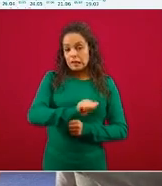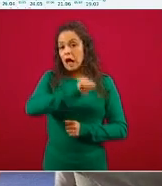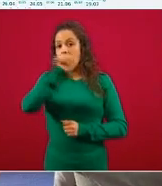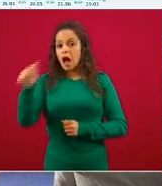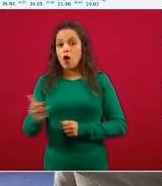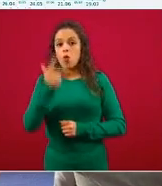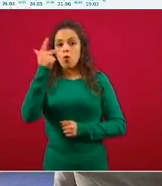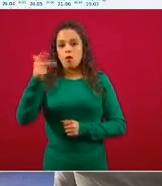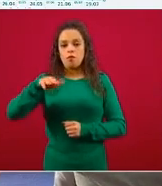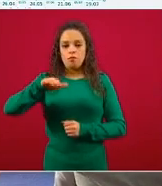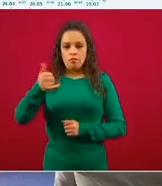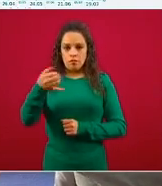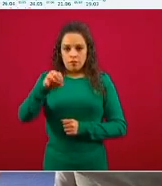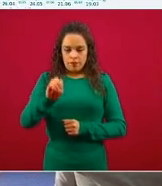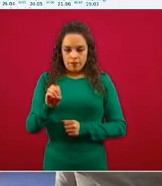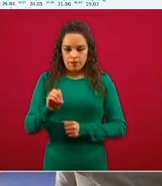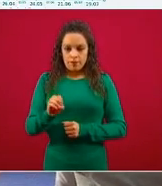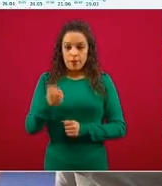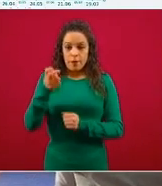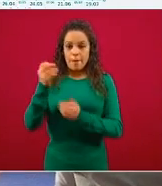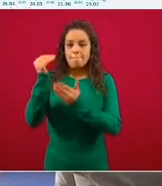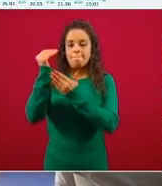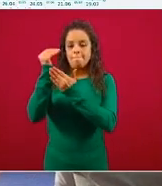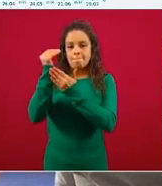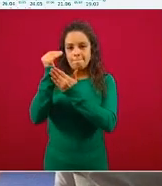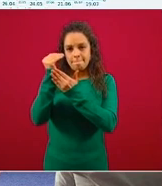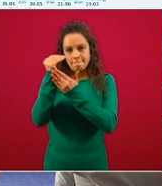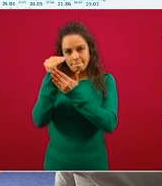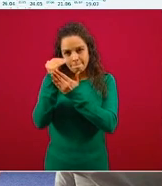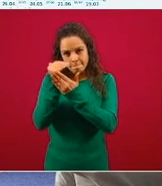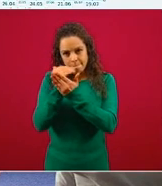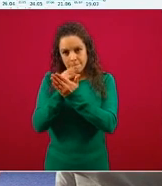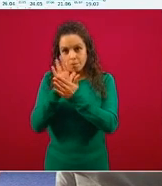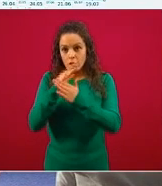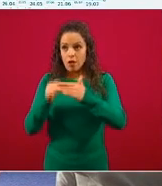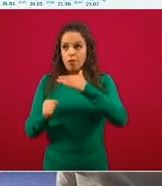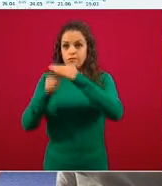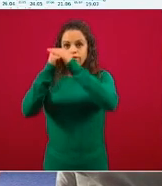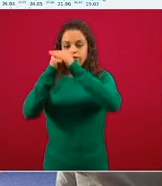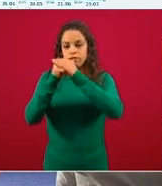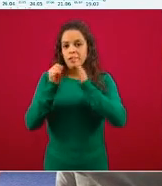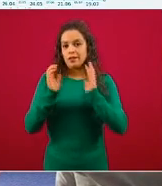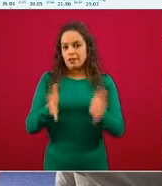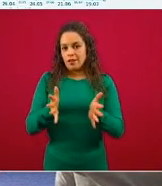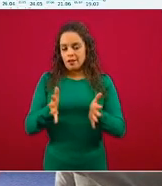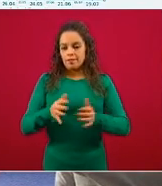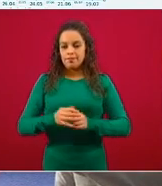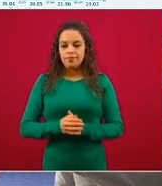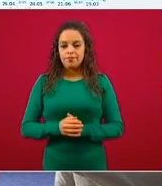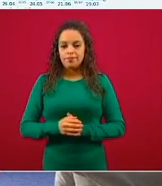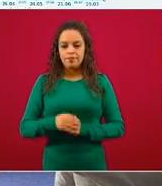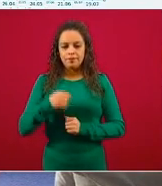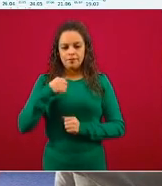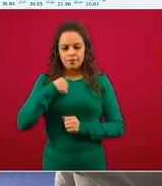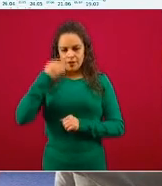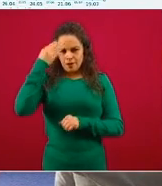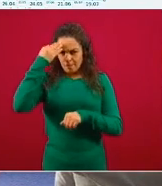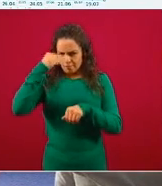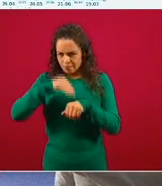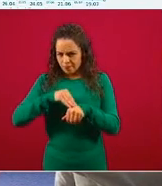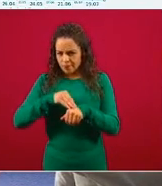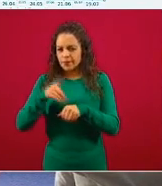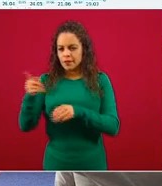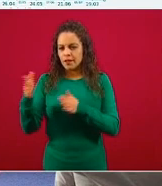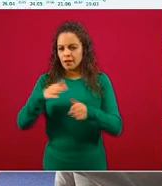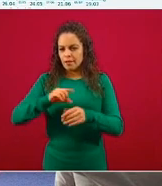is gonna arrive more or less at the same time in Mexico City as in these cities. We're talking about May the 6th,